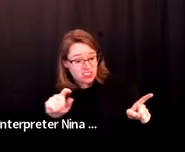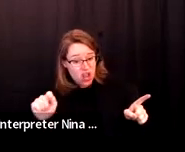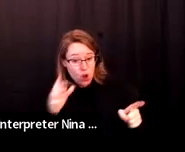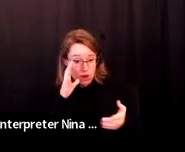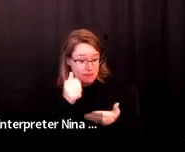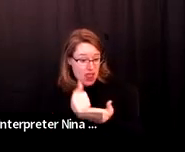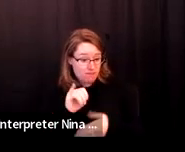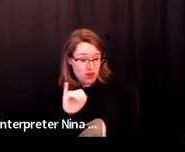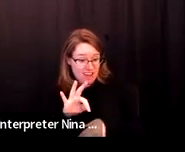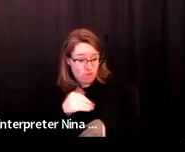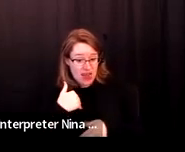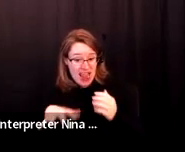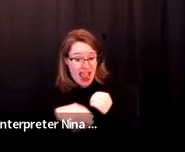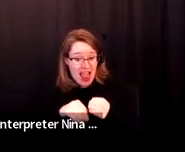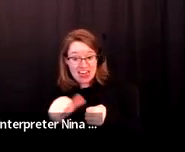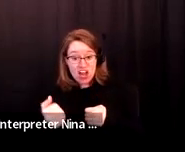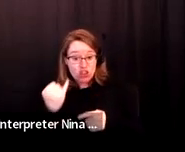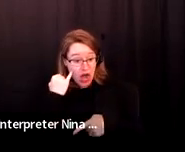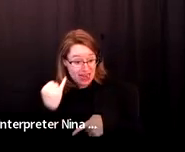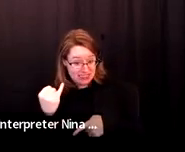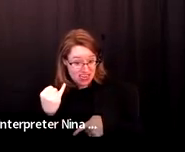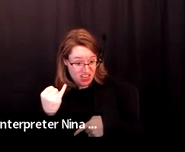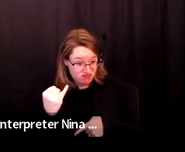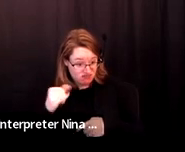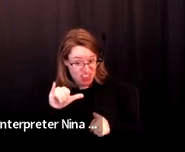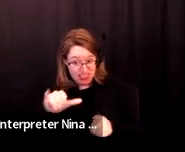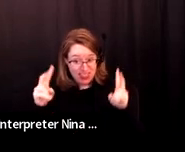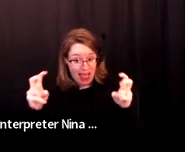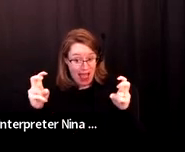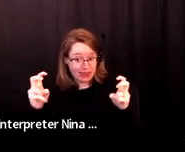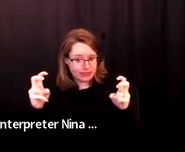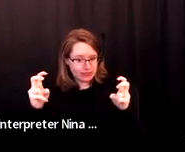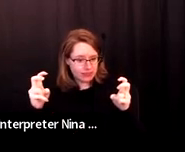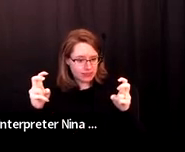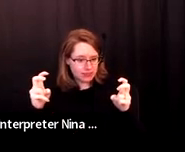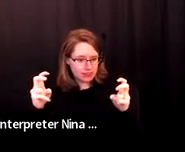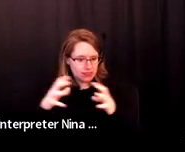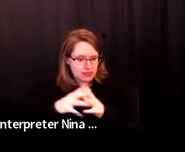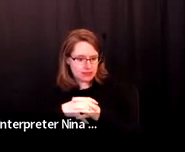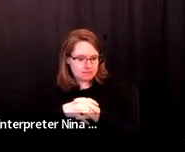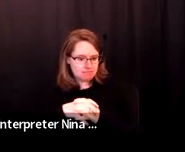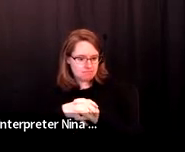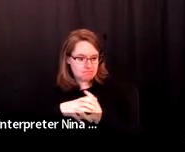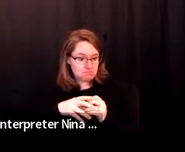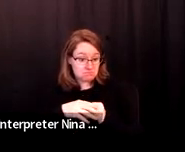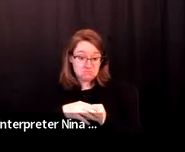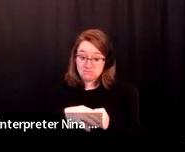idea next to this one that is about that, about sort of? So I think,